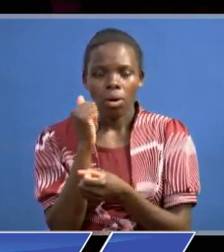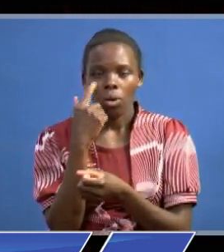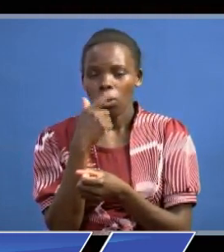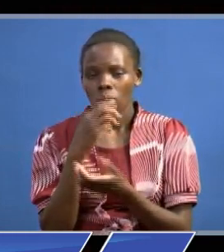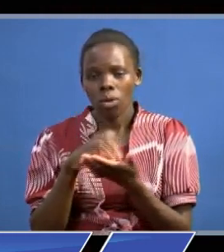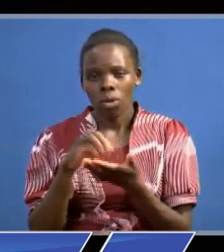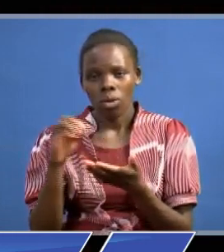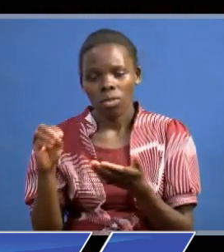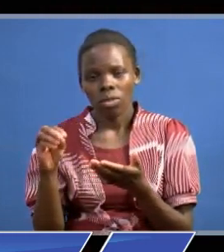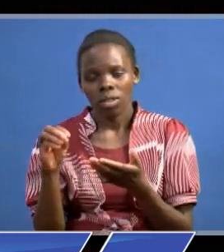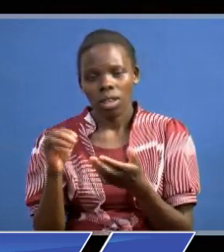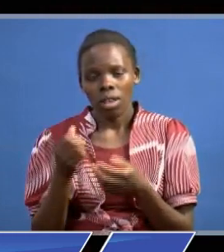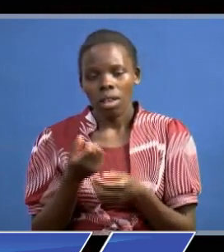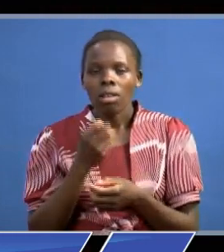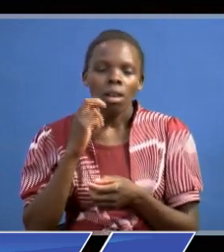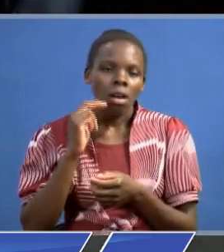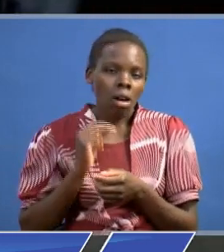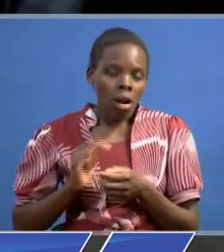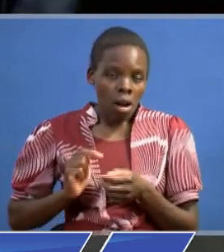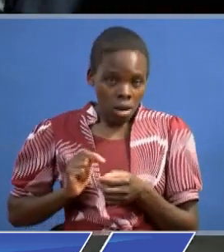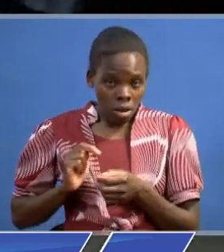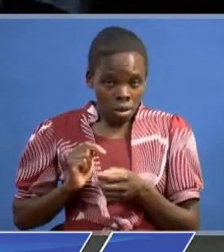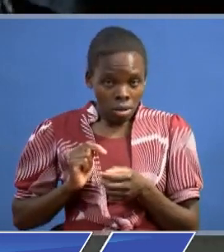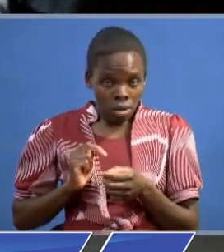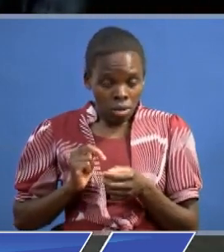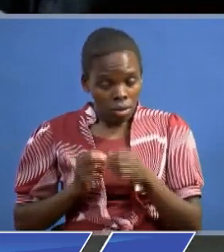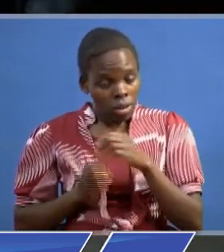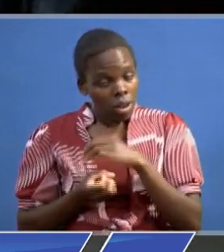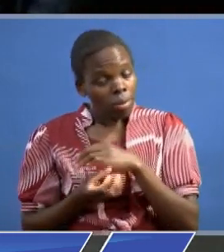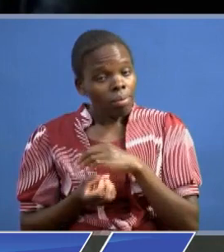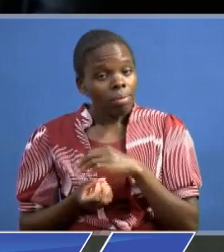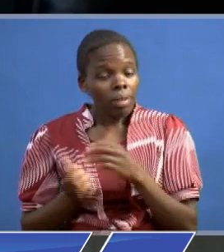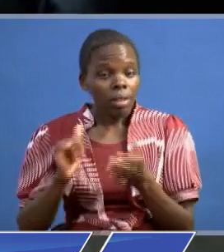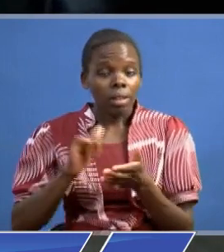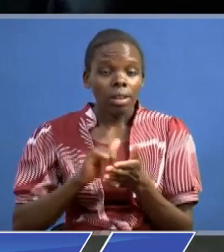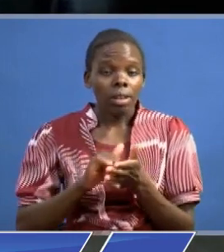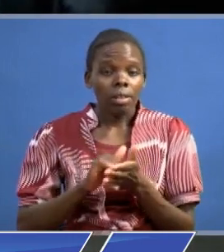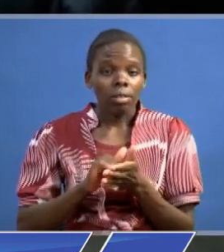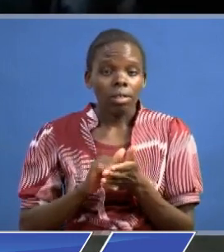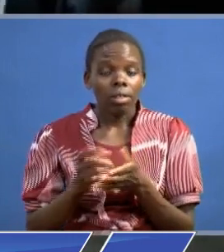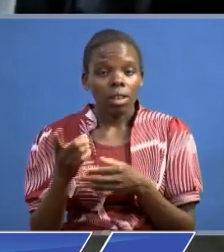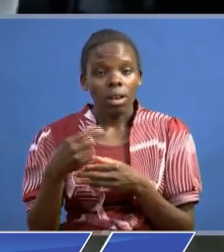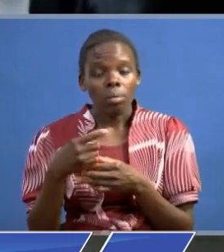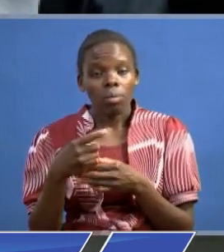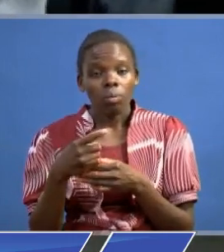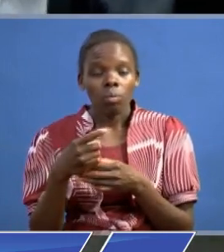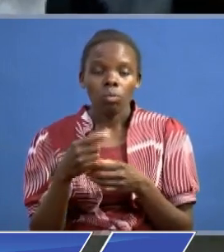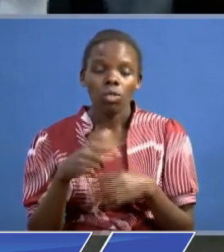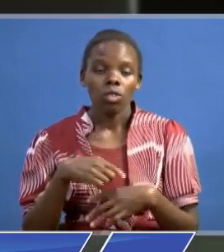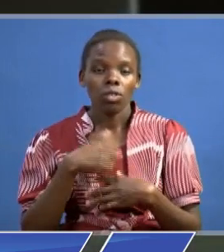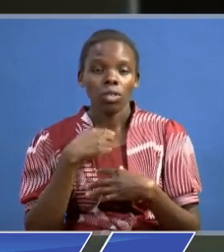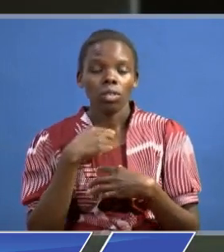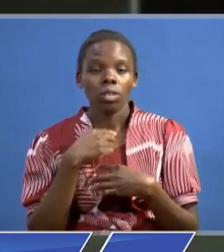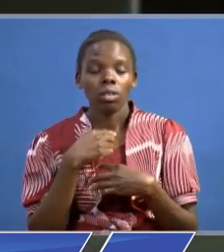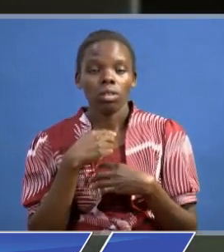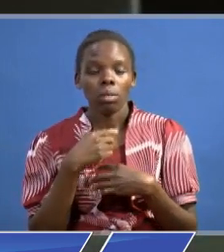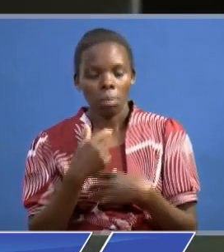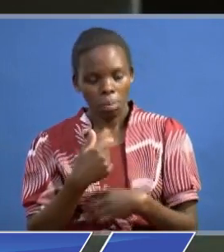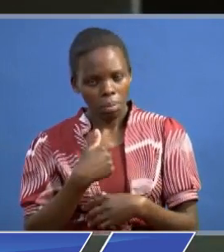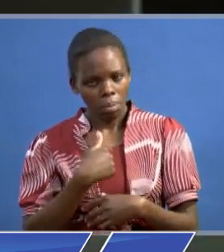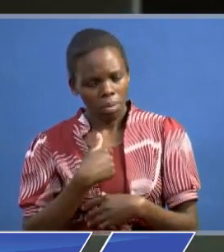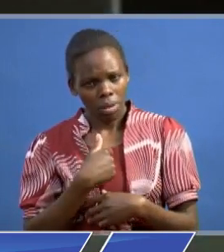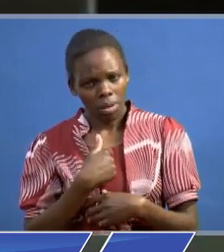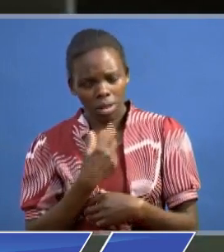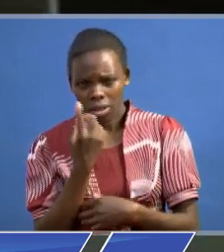niece, could not hide her tears as the accident claimed her 2 kids who had just come to visit her. Na mimi mwenyewe nilifika